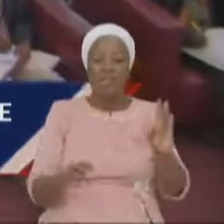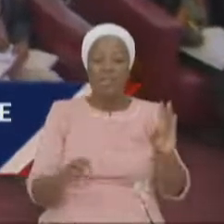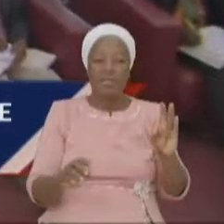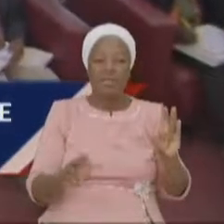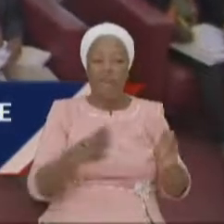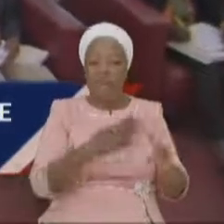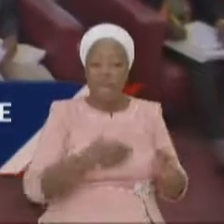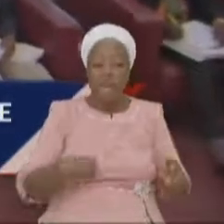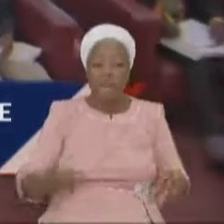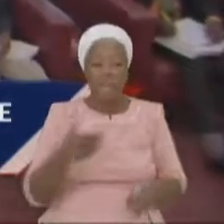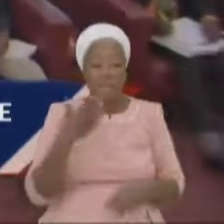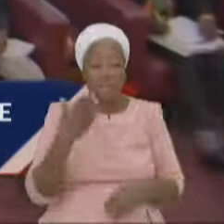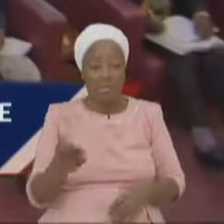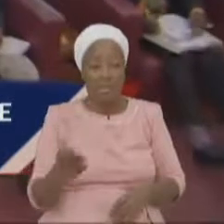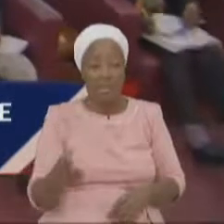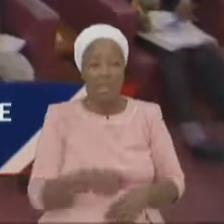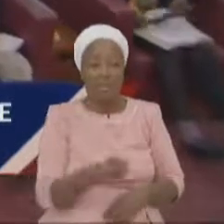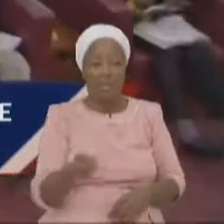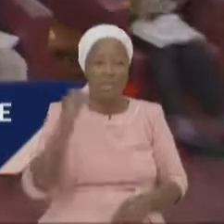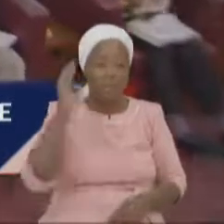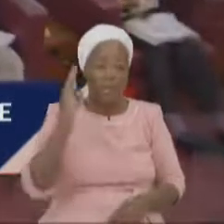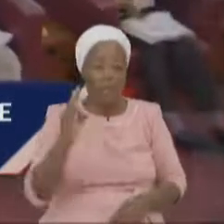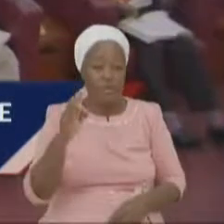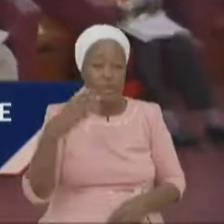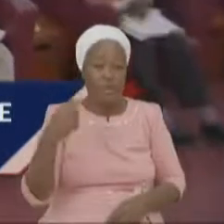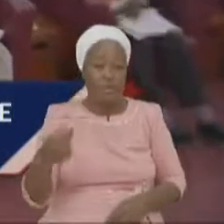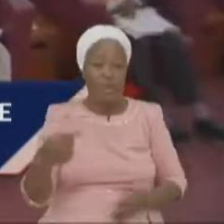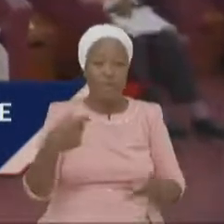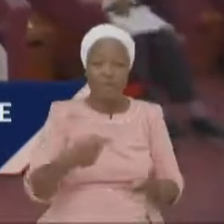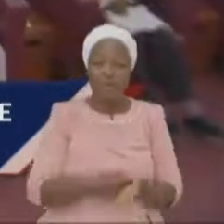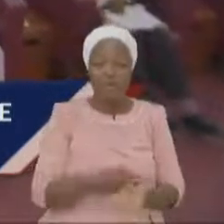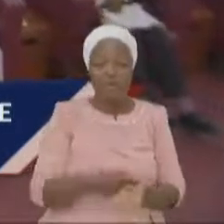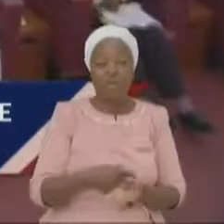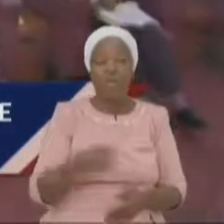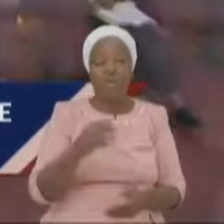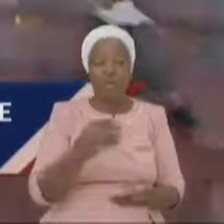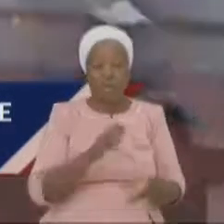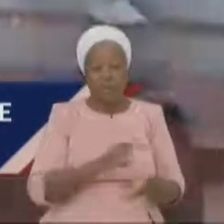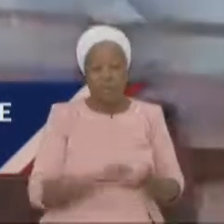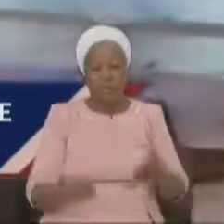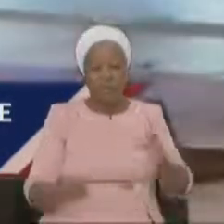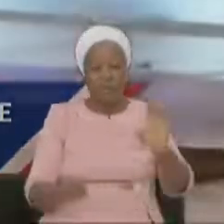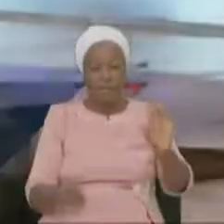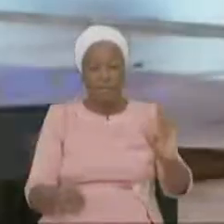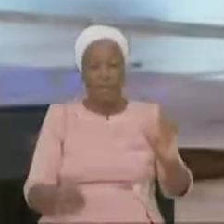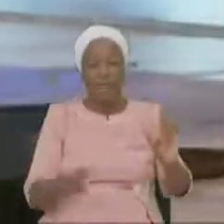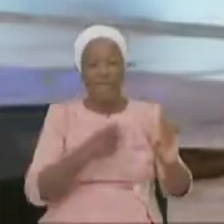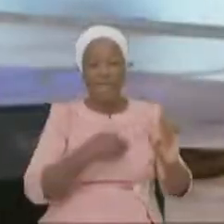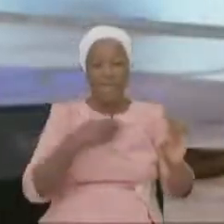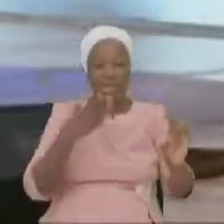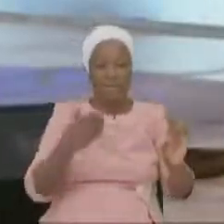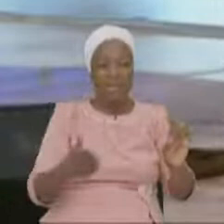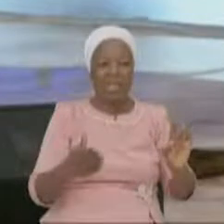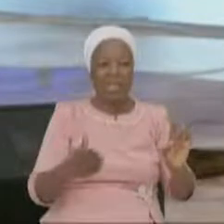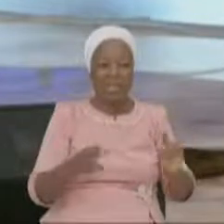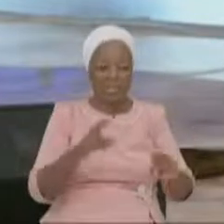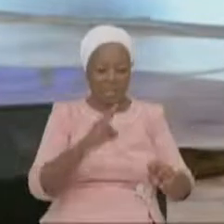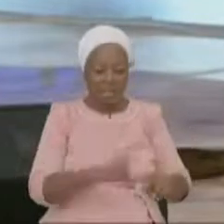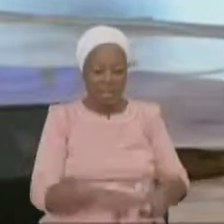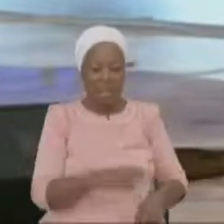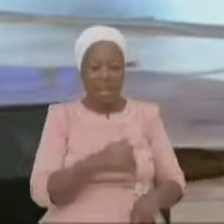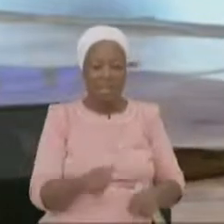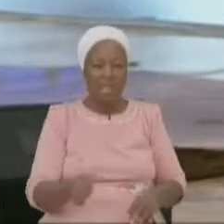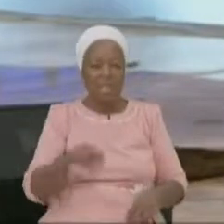And there they preached the gospel. Then in verse 8. And there sat a